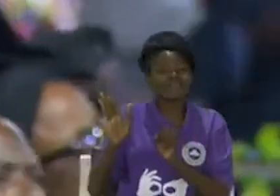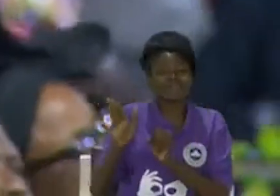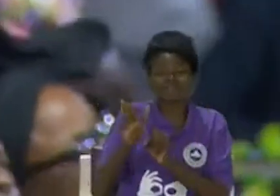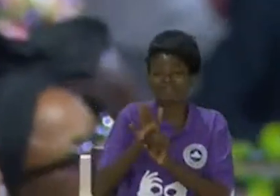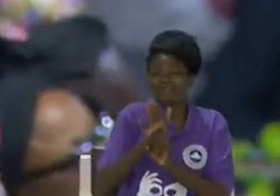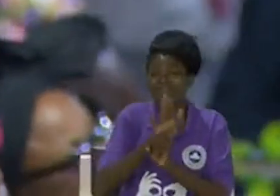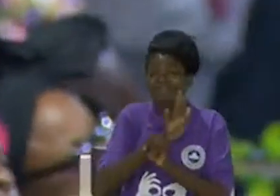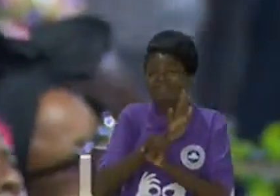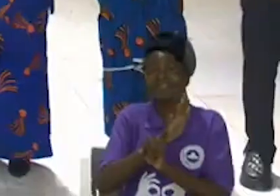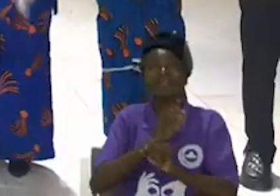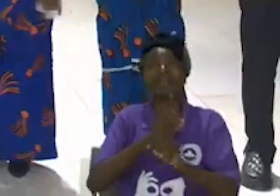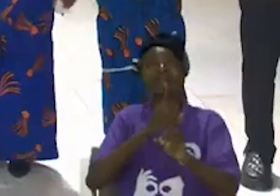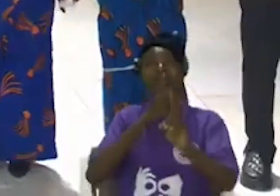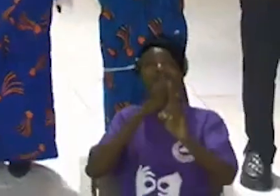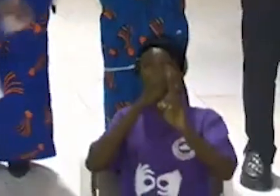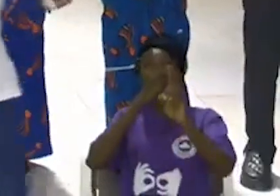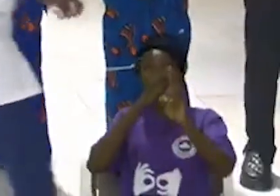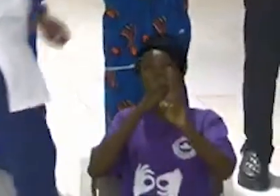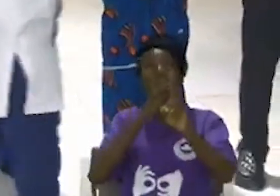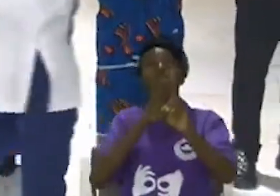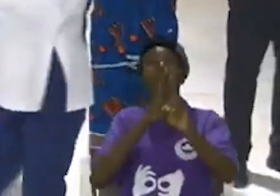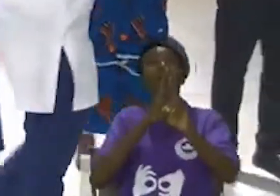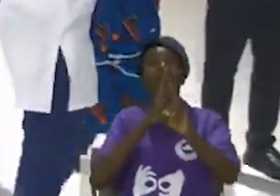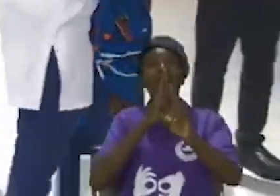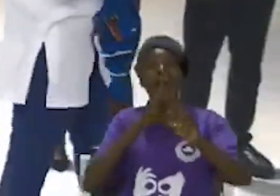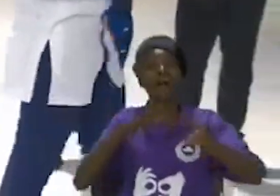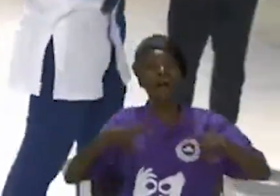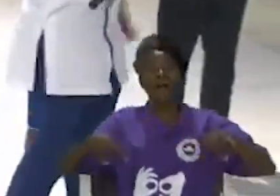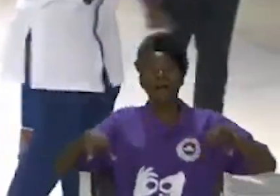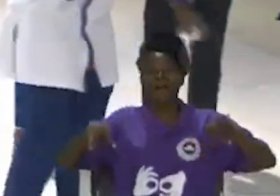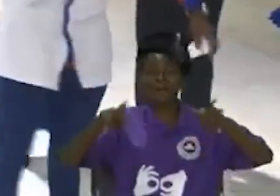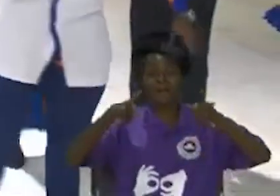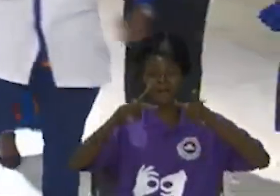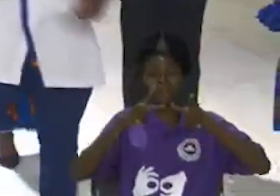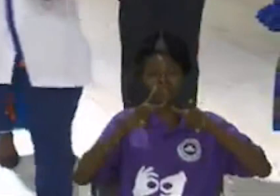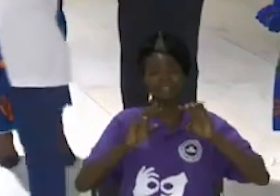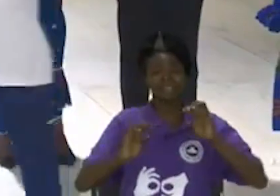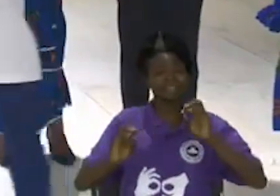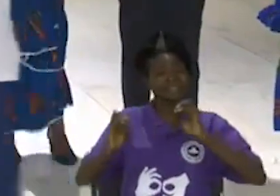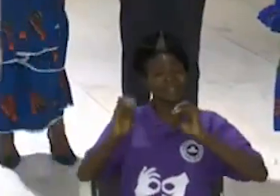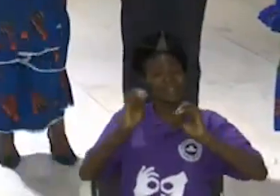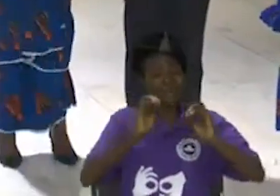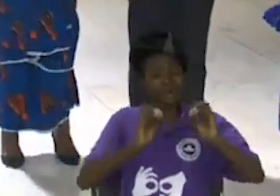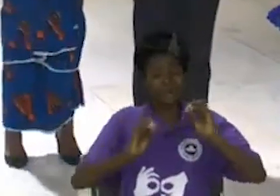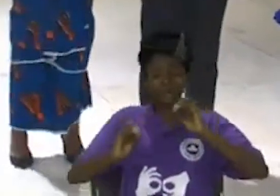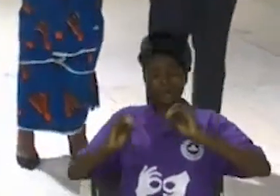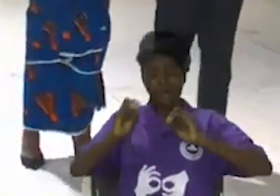wonderful. You are wonderful. You are